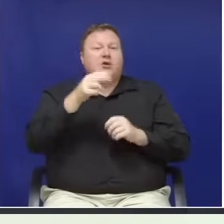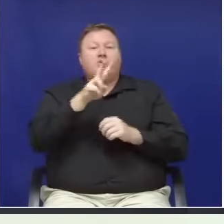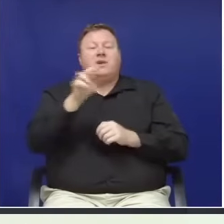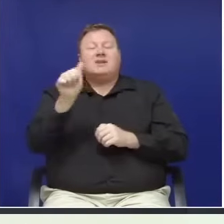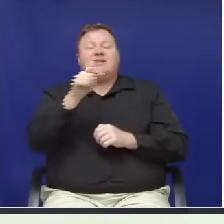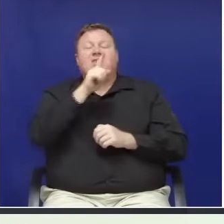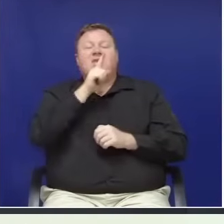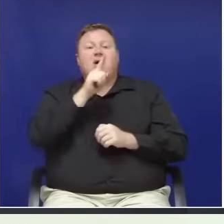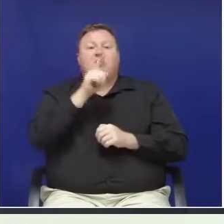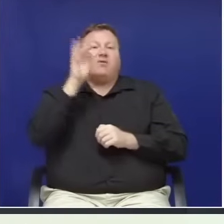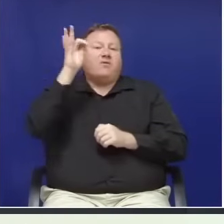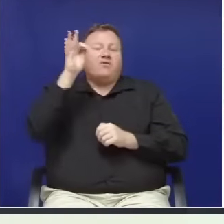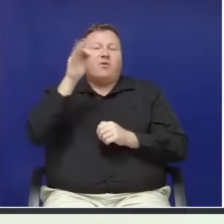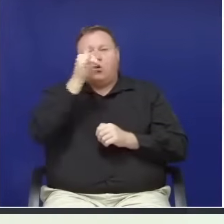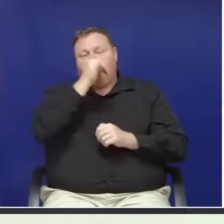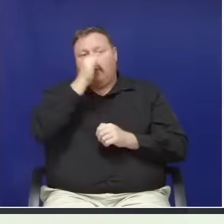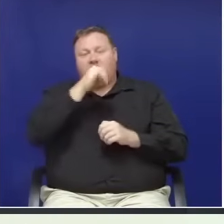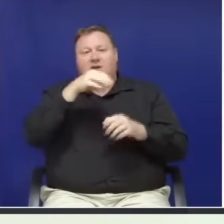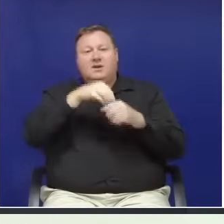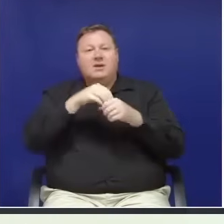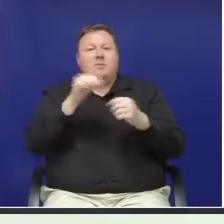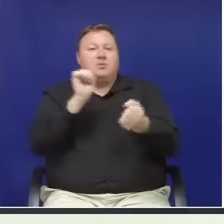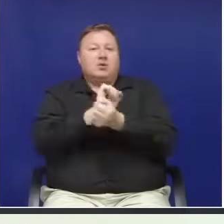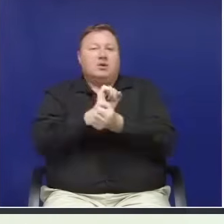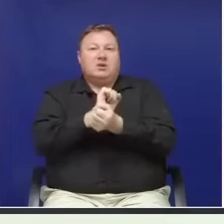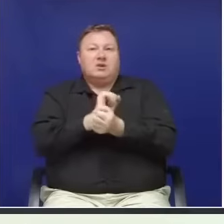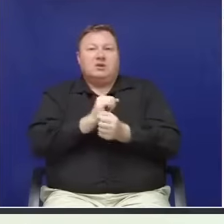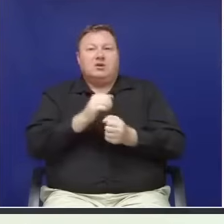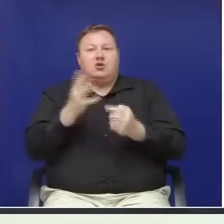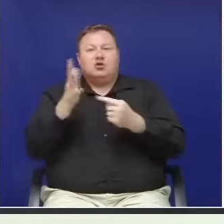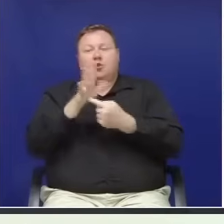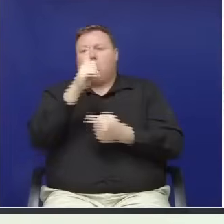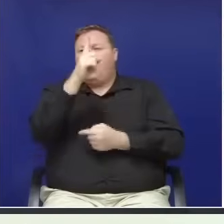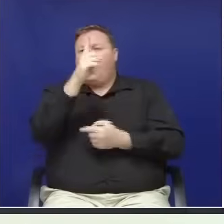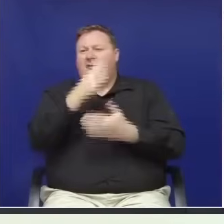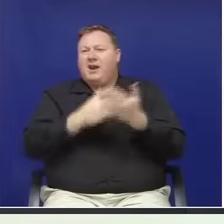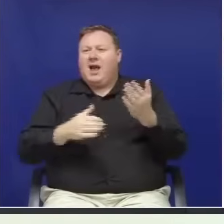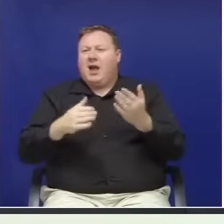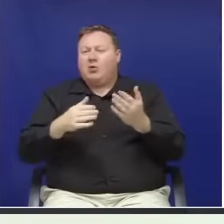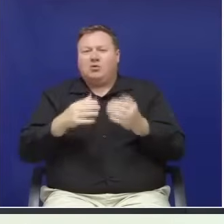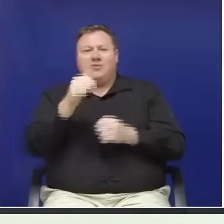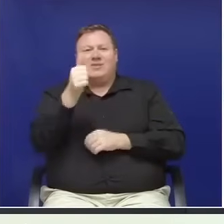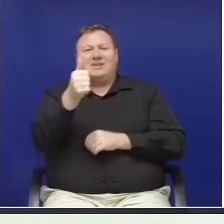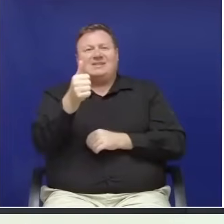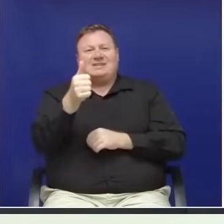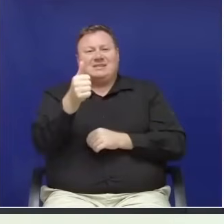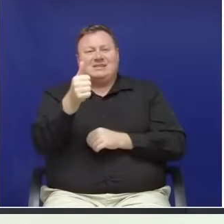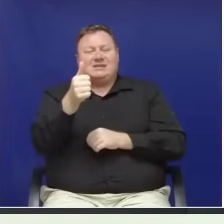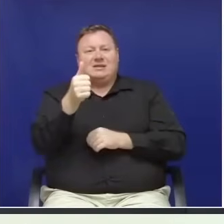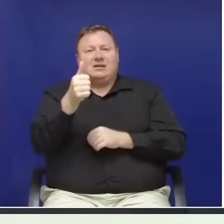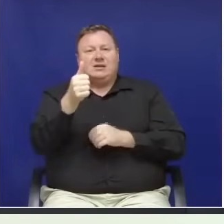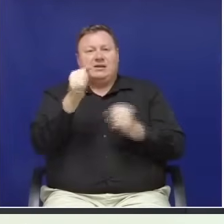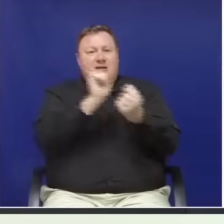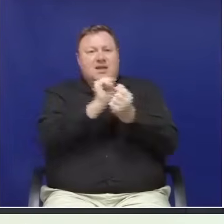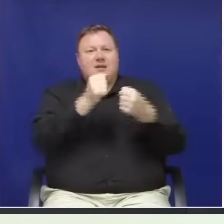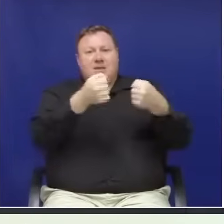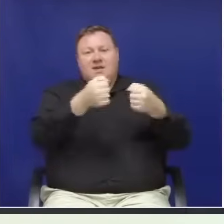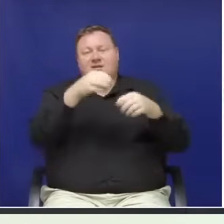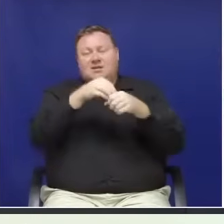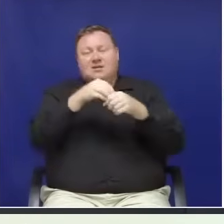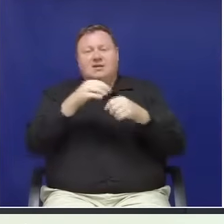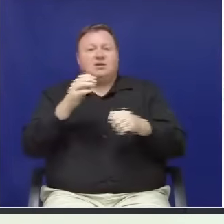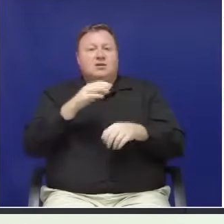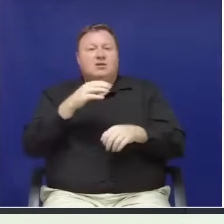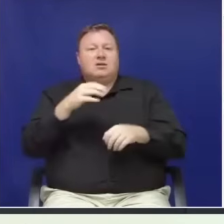in our prisons, which represents 1 out of every 6 inmates in South Africa's prisons? Thank